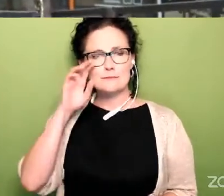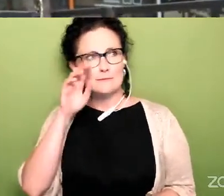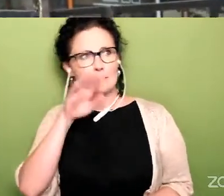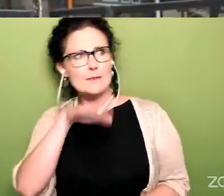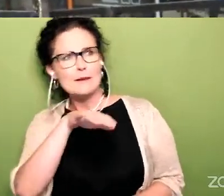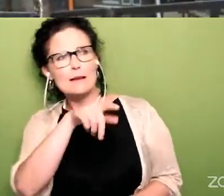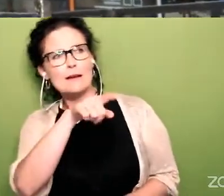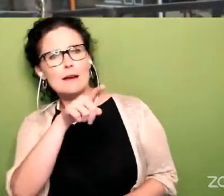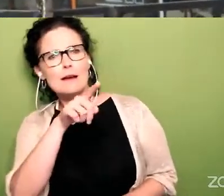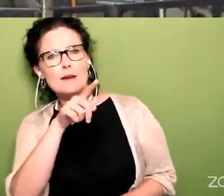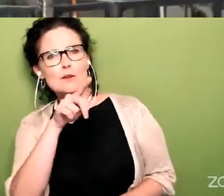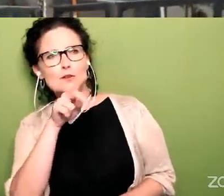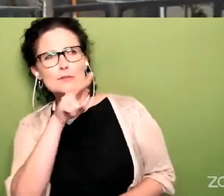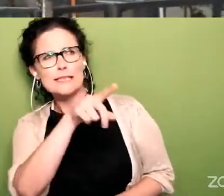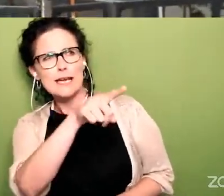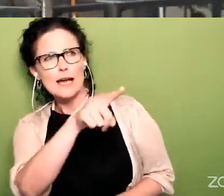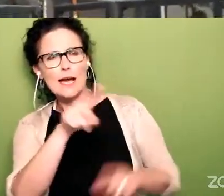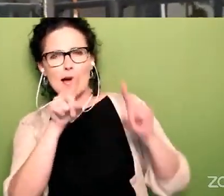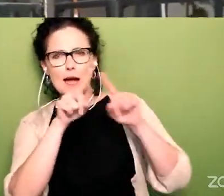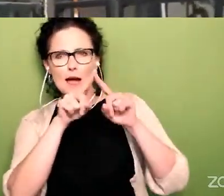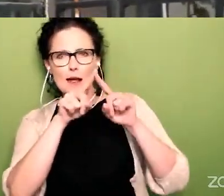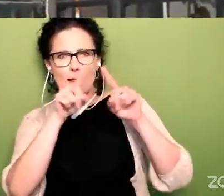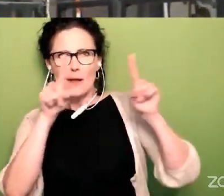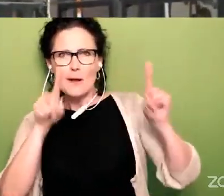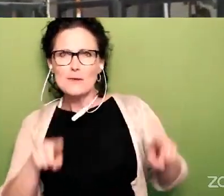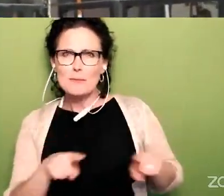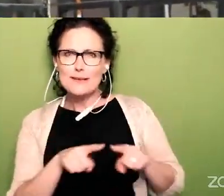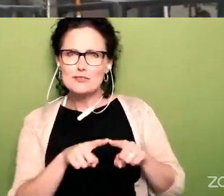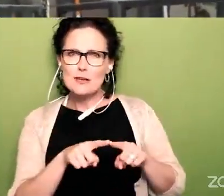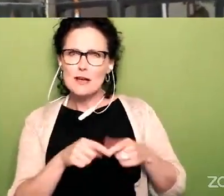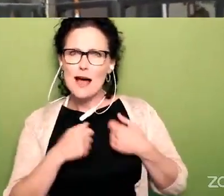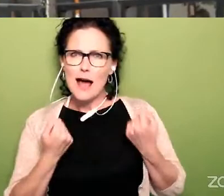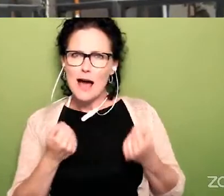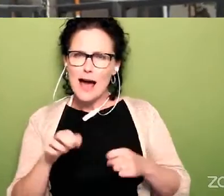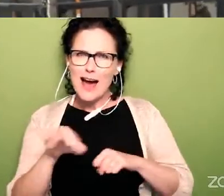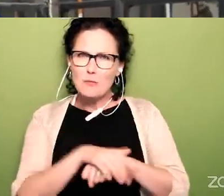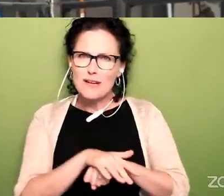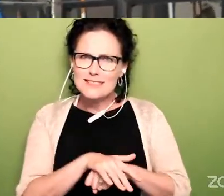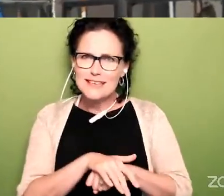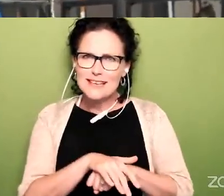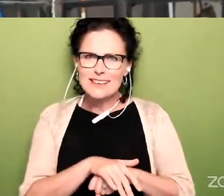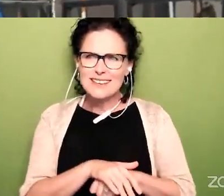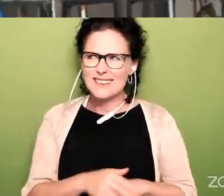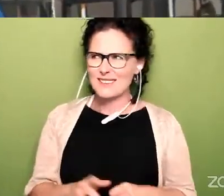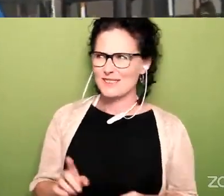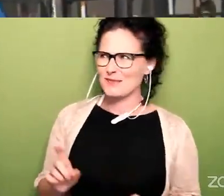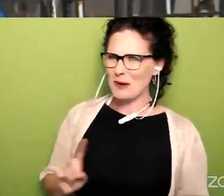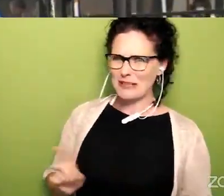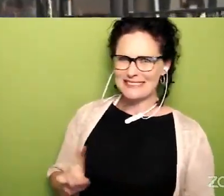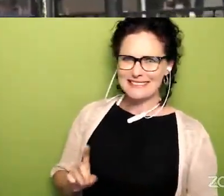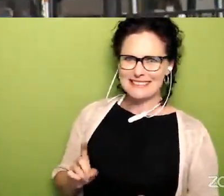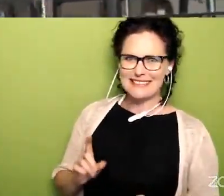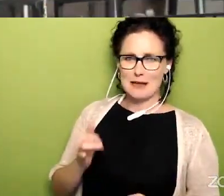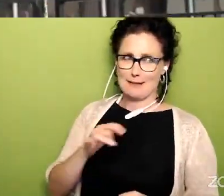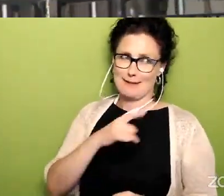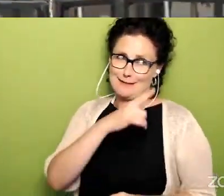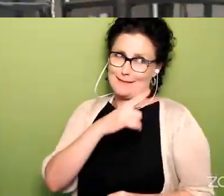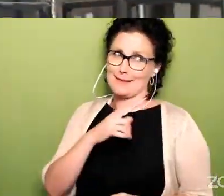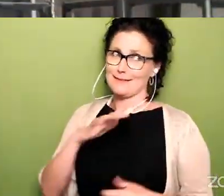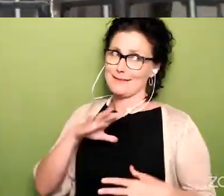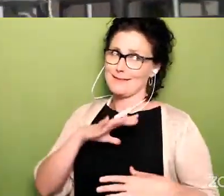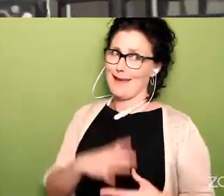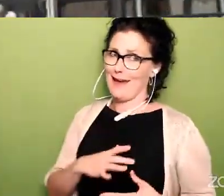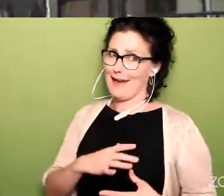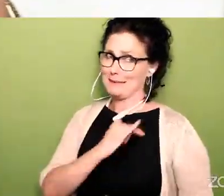tired. That picture is of a very handsome man. This is a graffiti painting of Ira Aldridge painted by artist Dreff